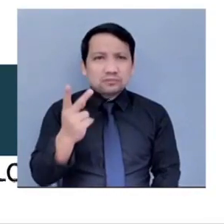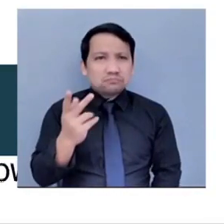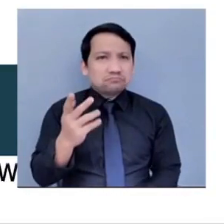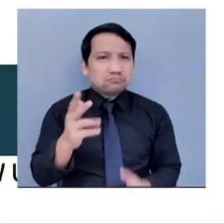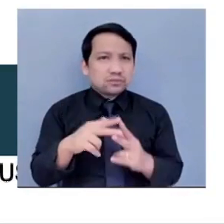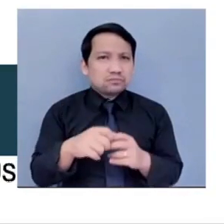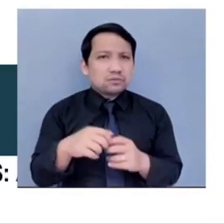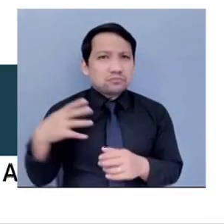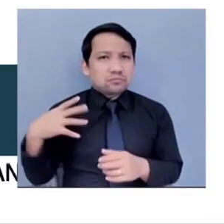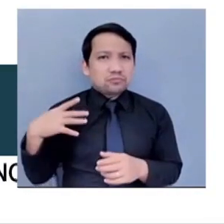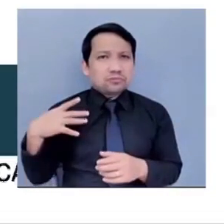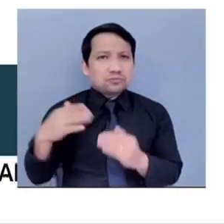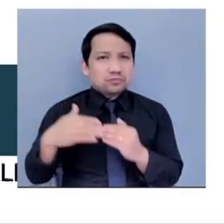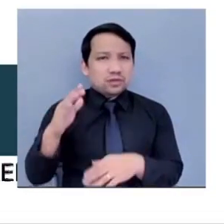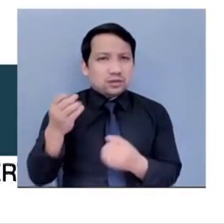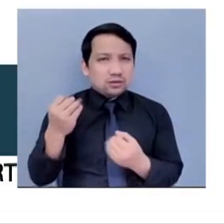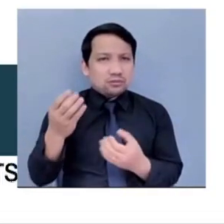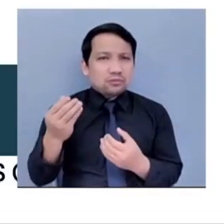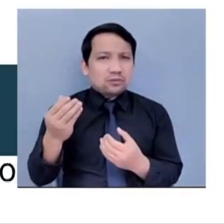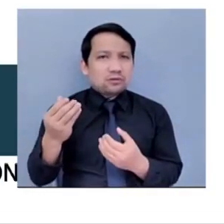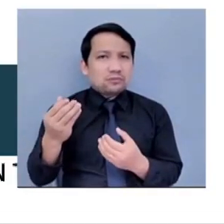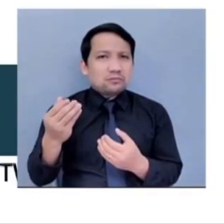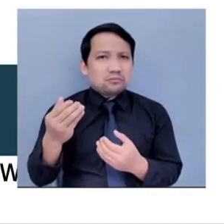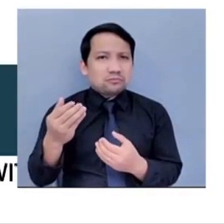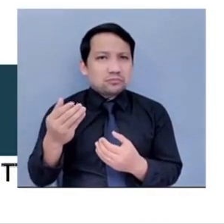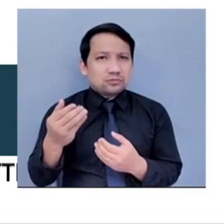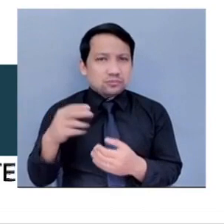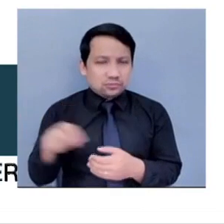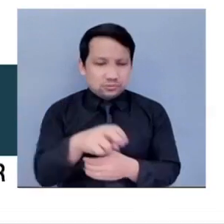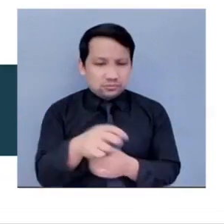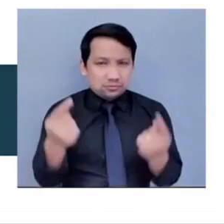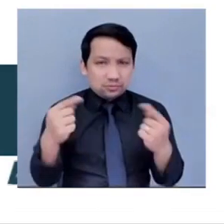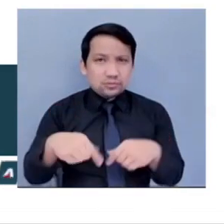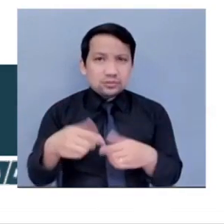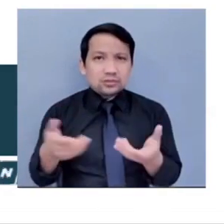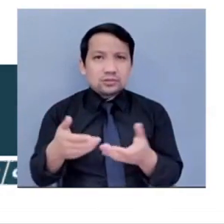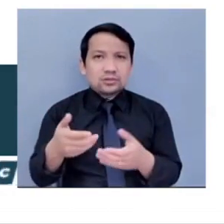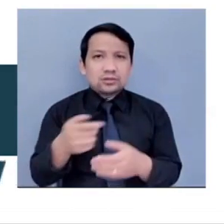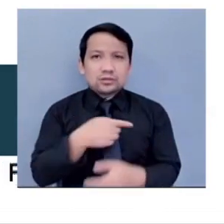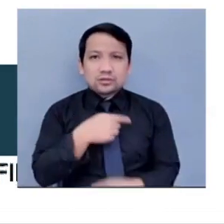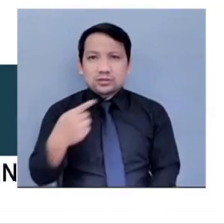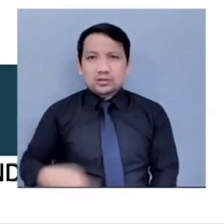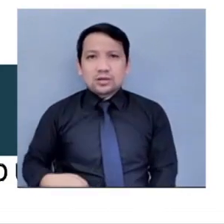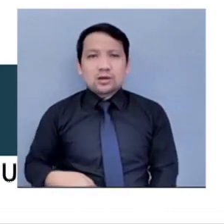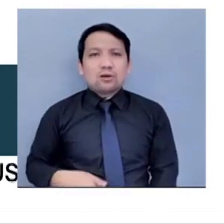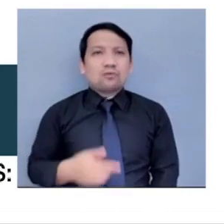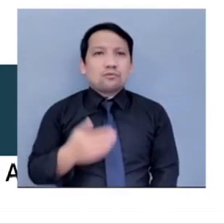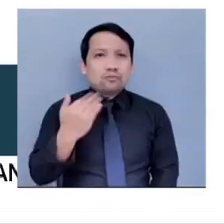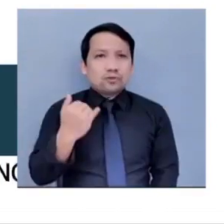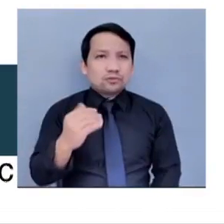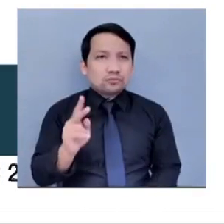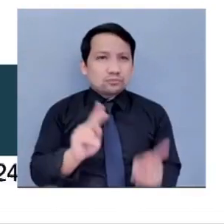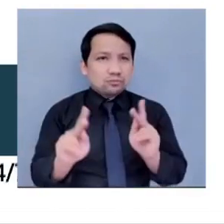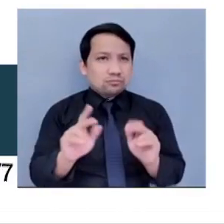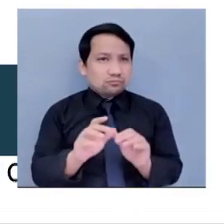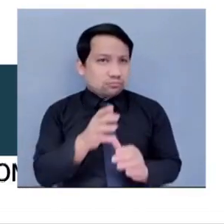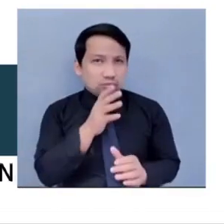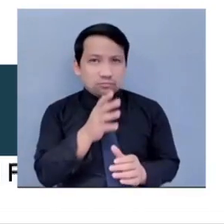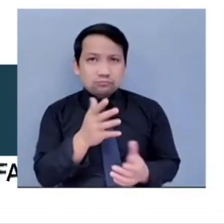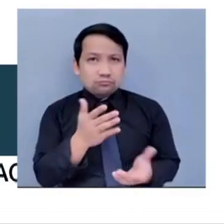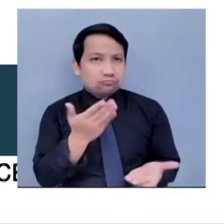for the large numbers of tourists coming from China, the tourism industry performed very well in